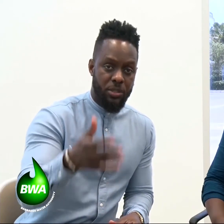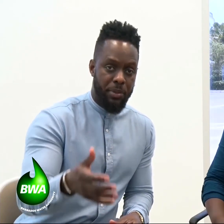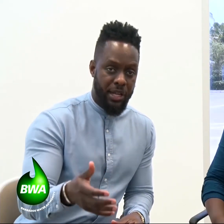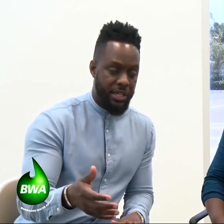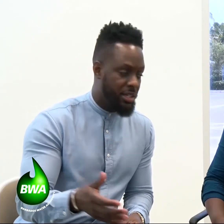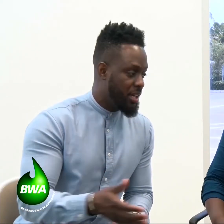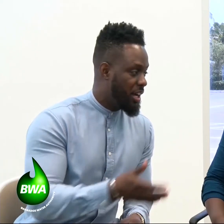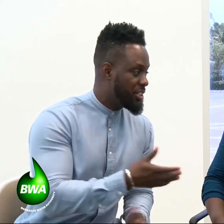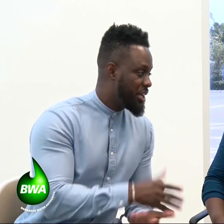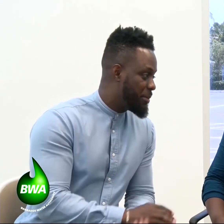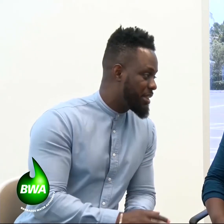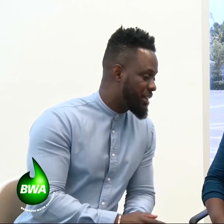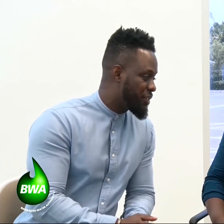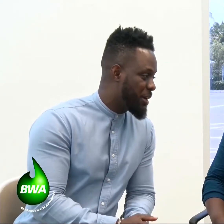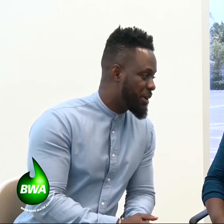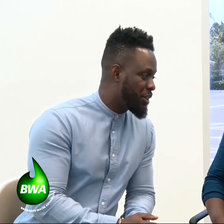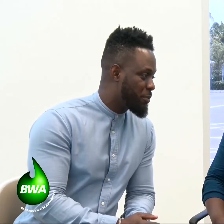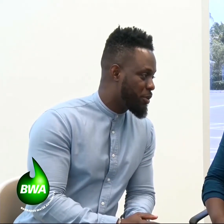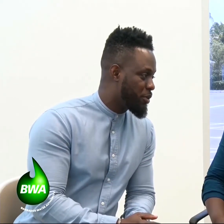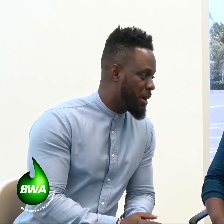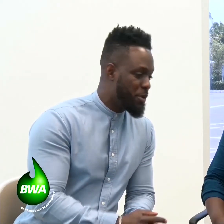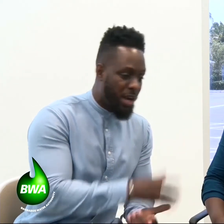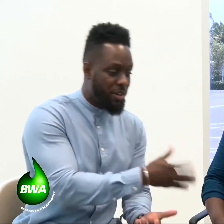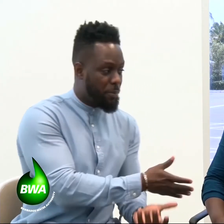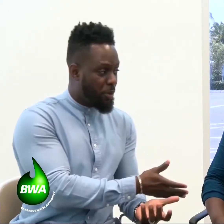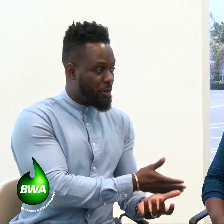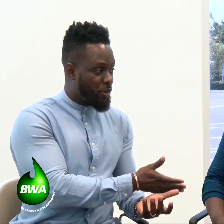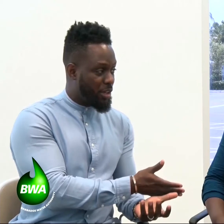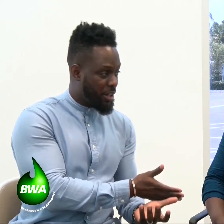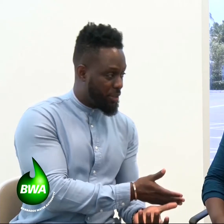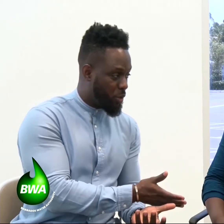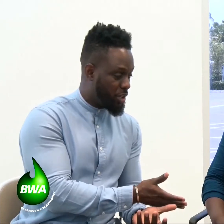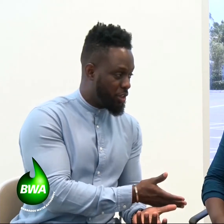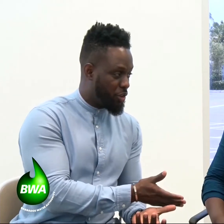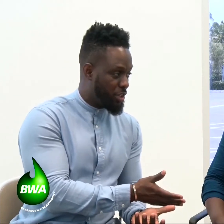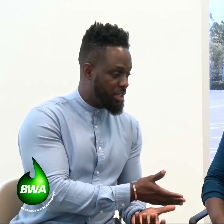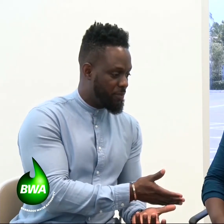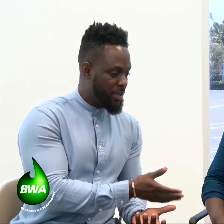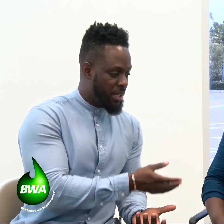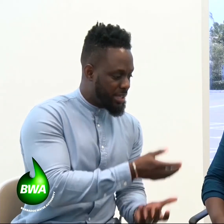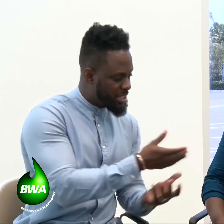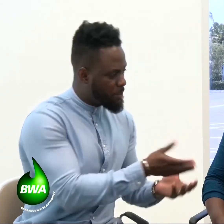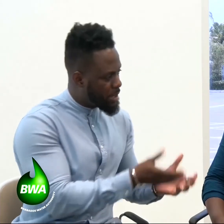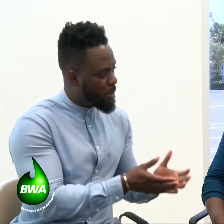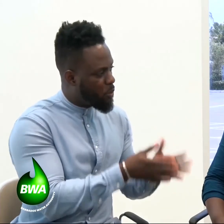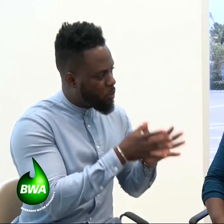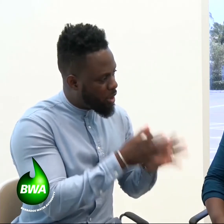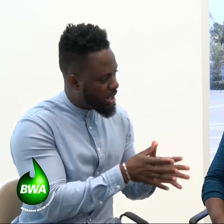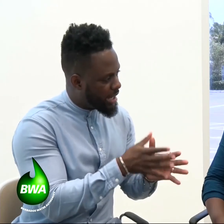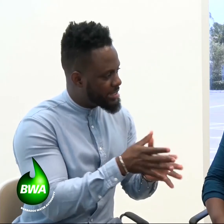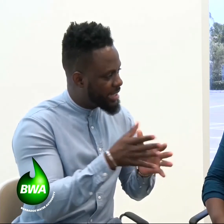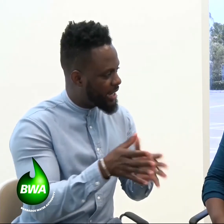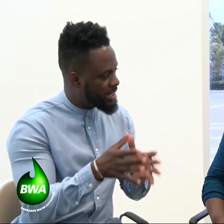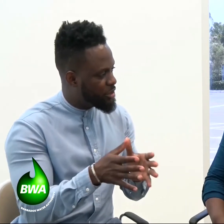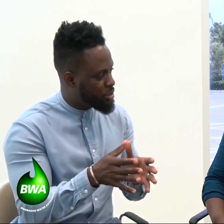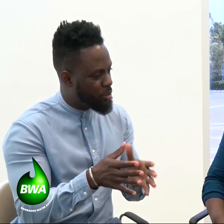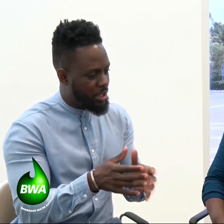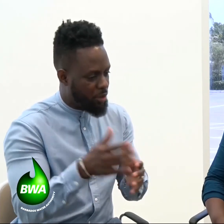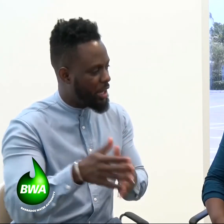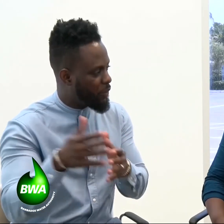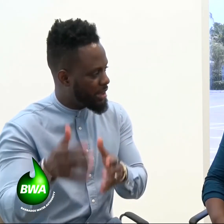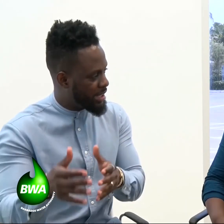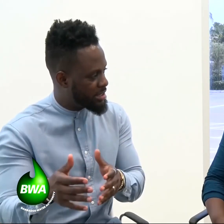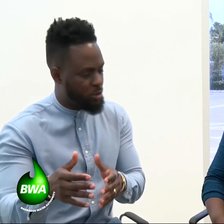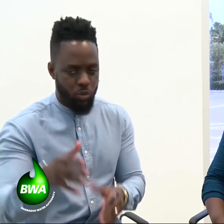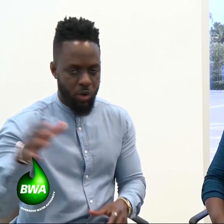water supply. Jamie, thanks for coming on the program. You have an important role here at the Water Authority. Tell us a bit about what exactly you do